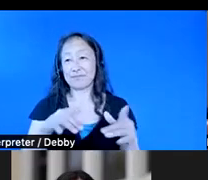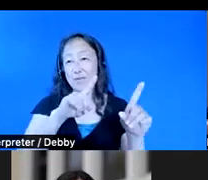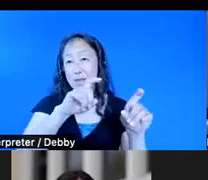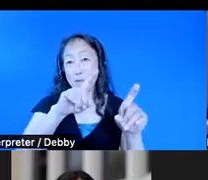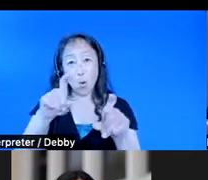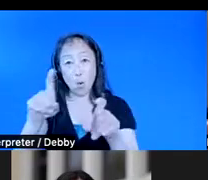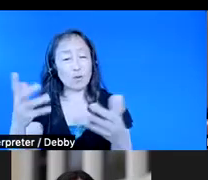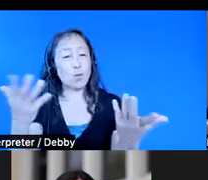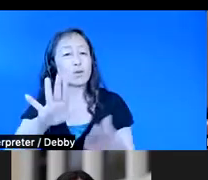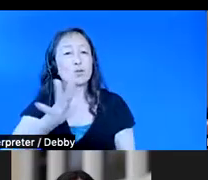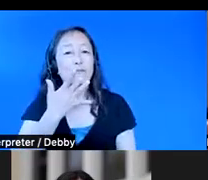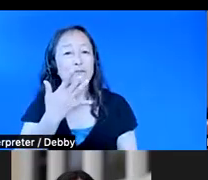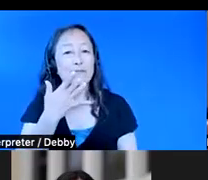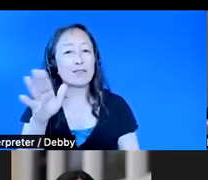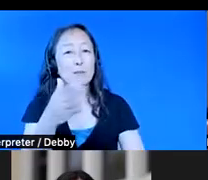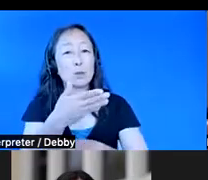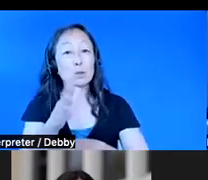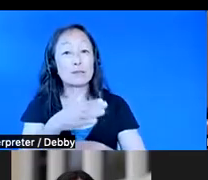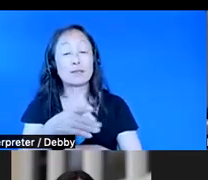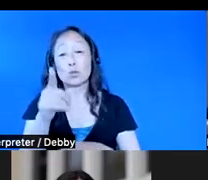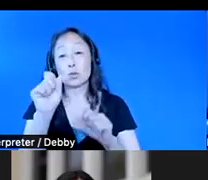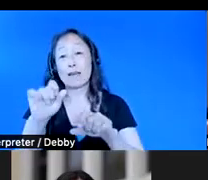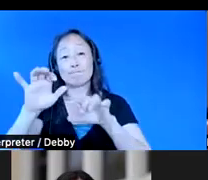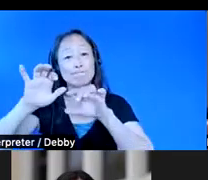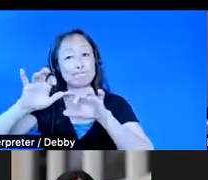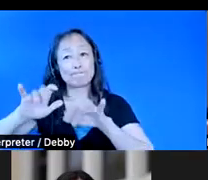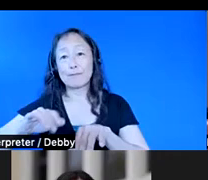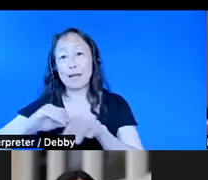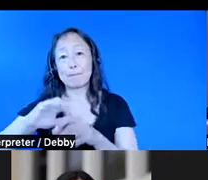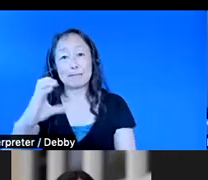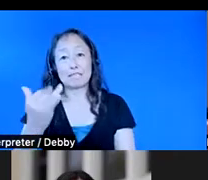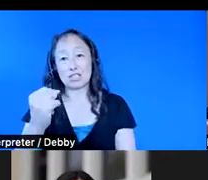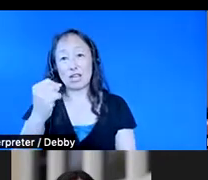and you can just drop it in the chat because we're going to end the poll now.